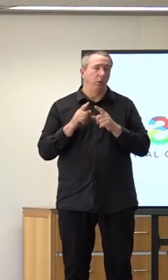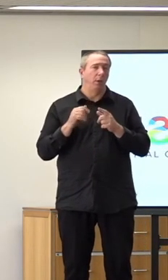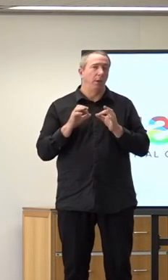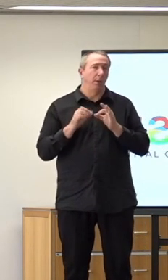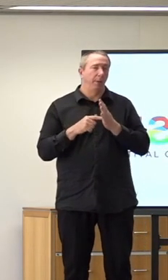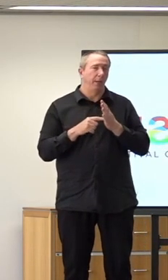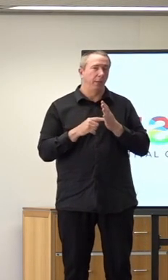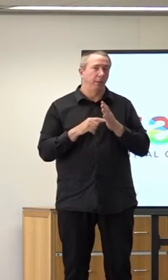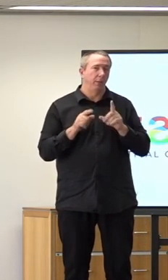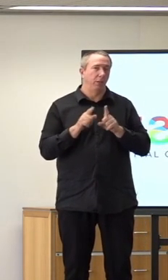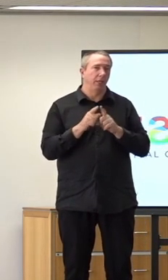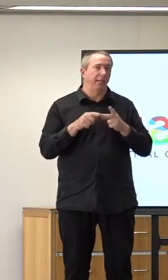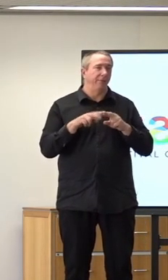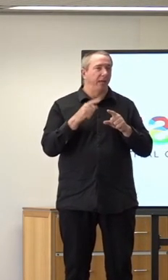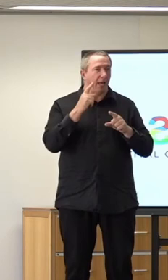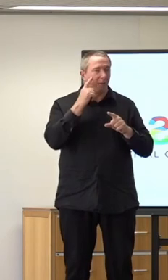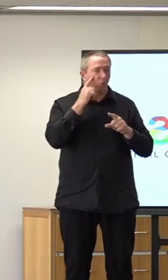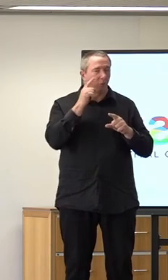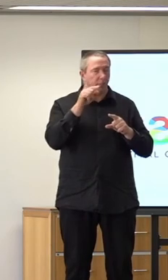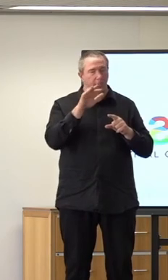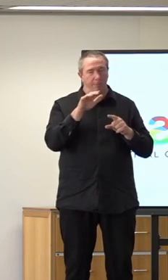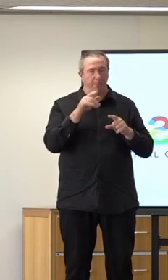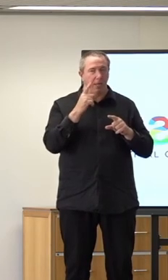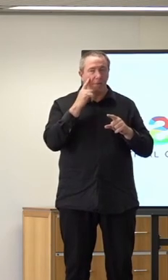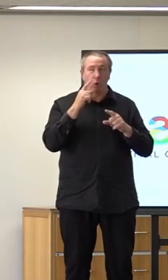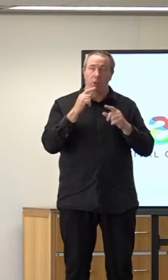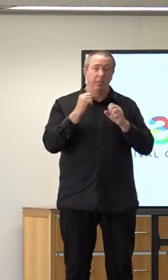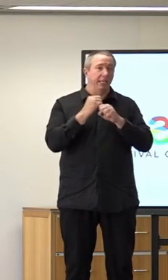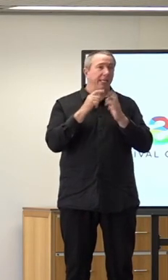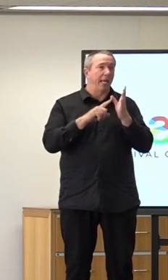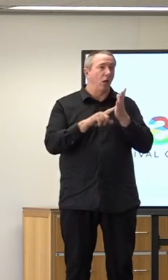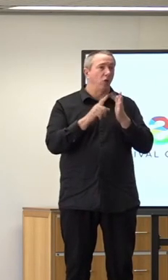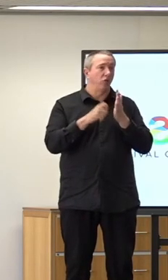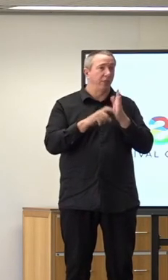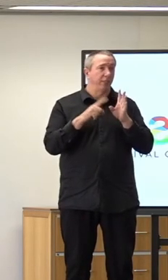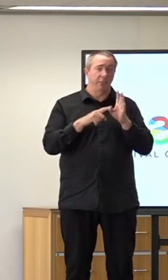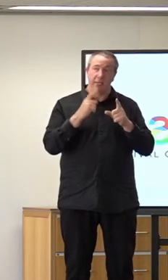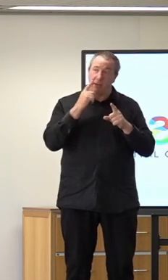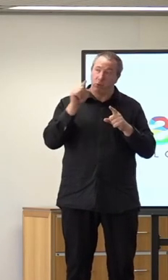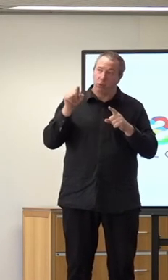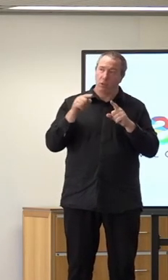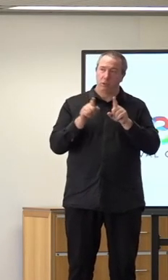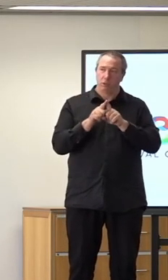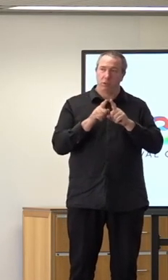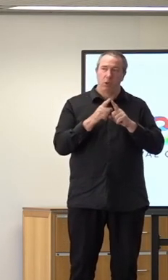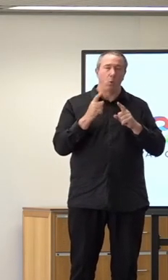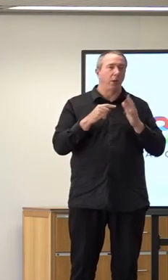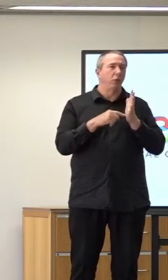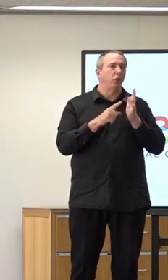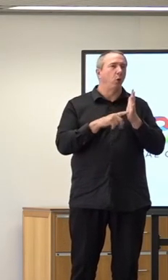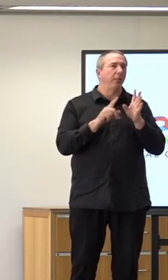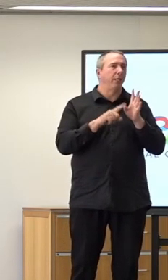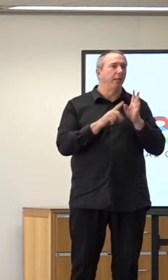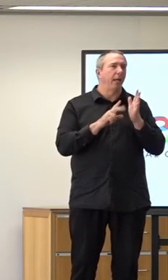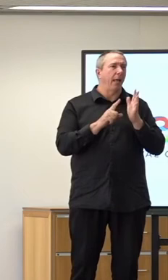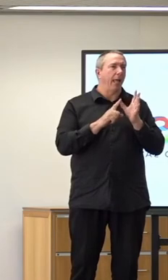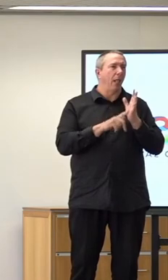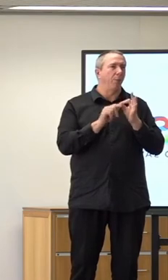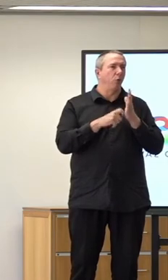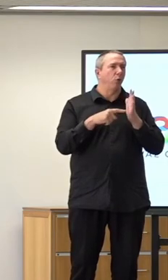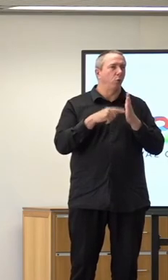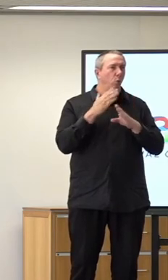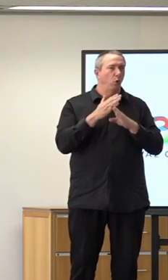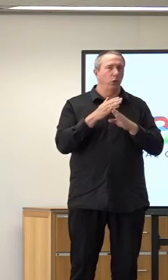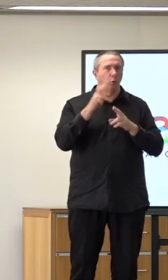I think if you go into the front of the gallery now, there's a Tony Albert work called Misunderstanding, which